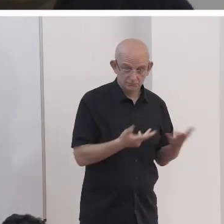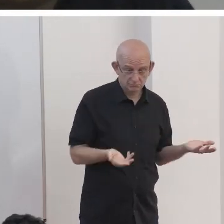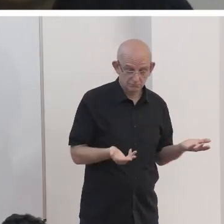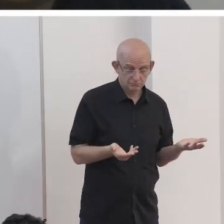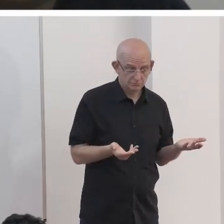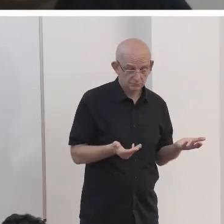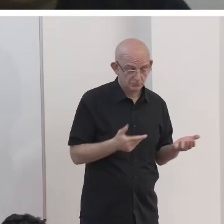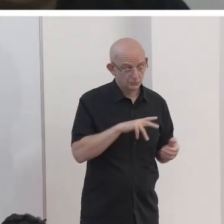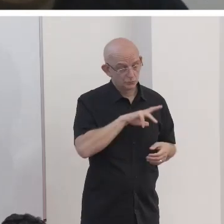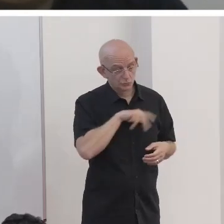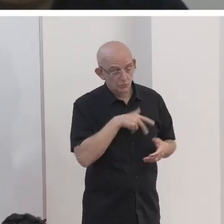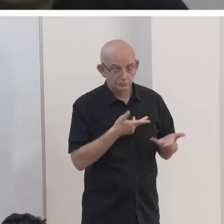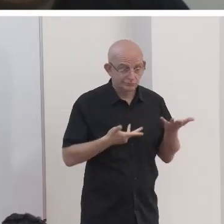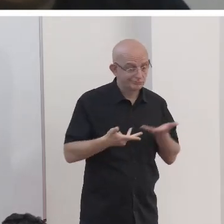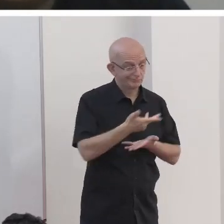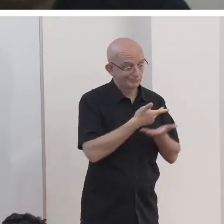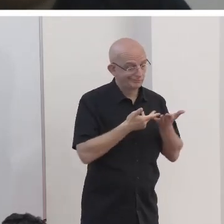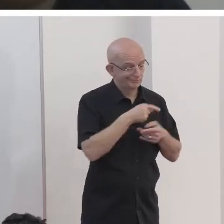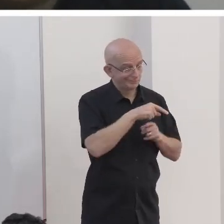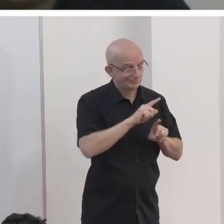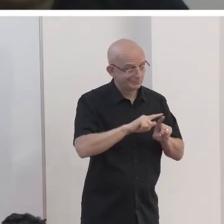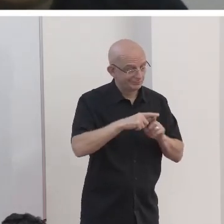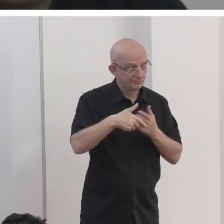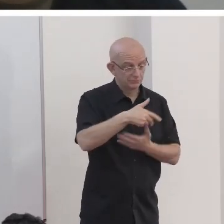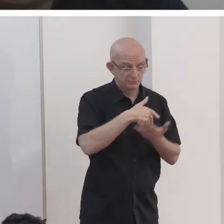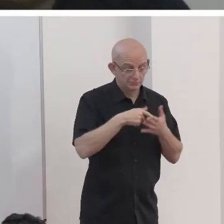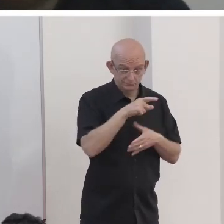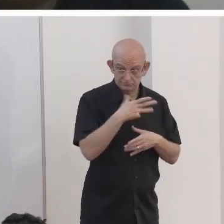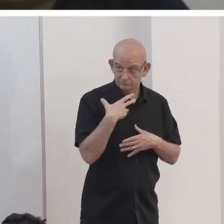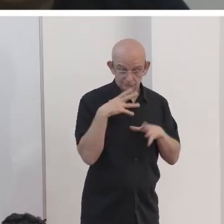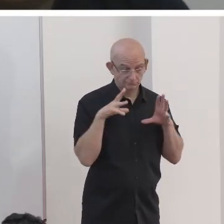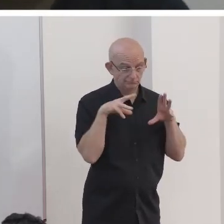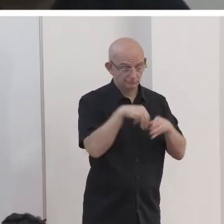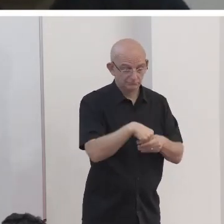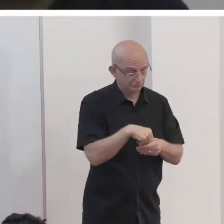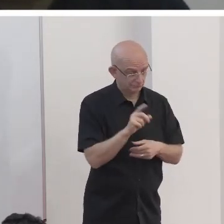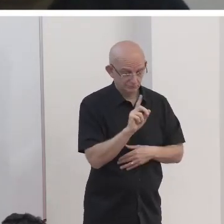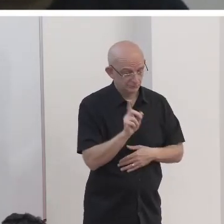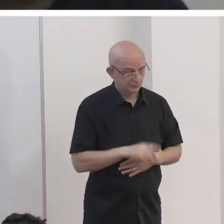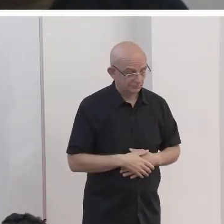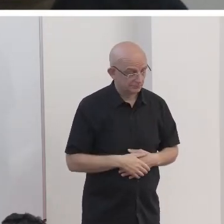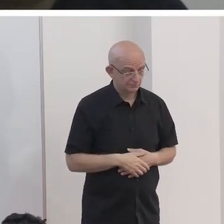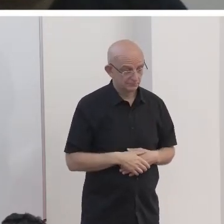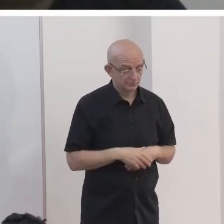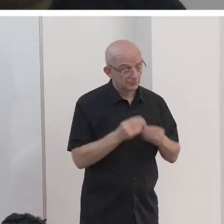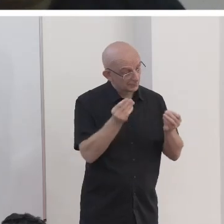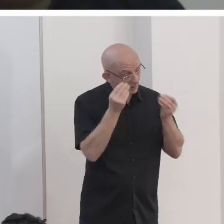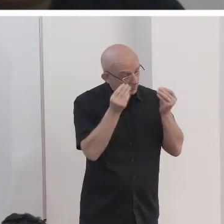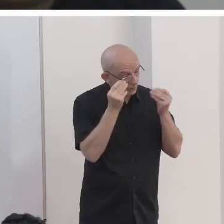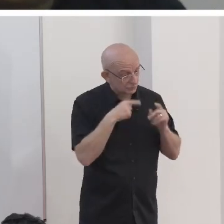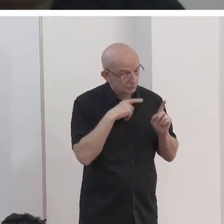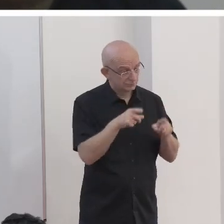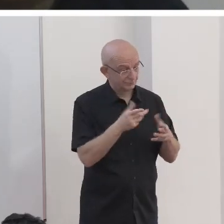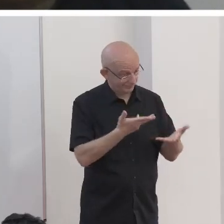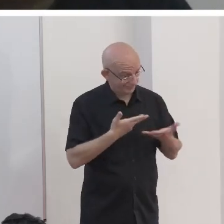of education, are we able to get accessible education? No. Means access, they